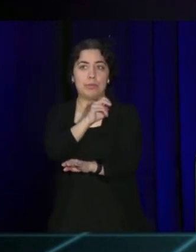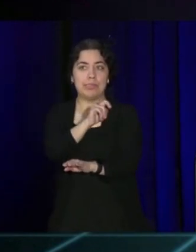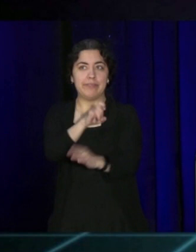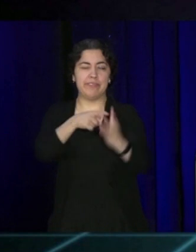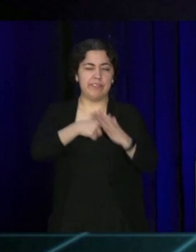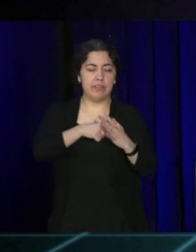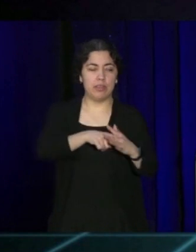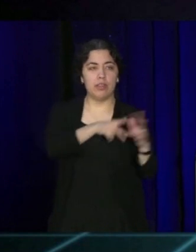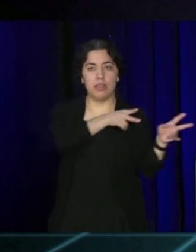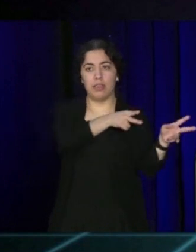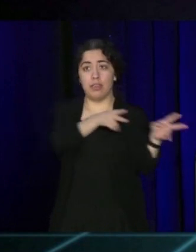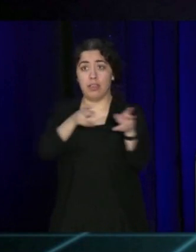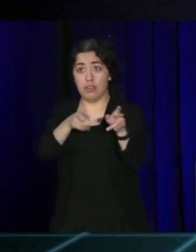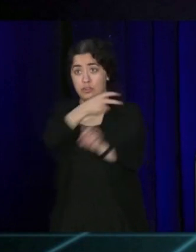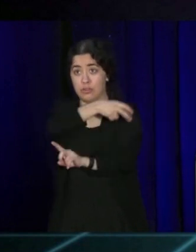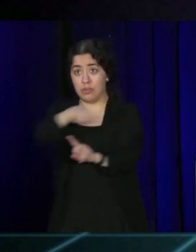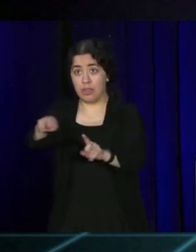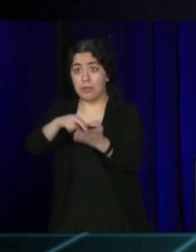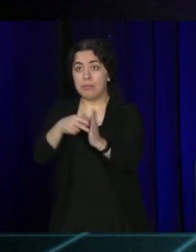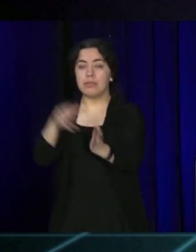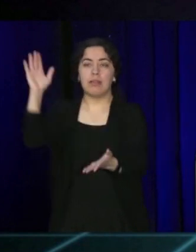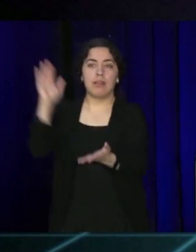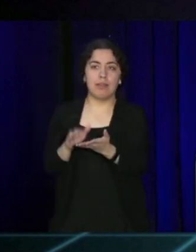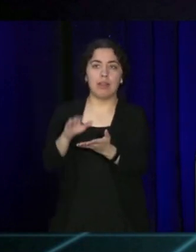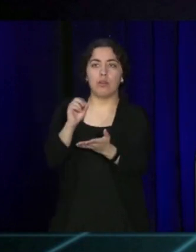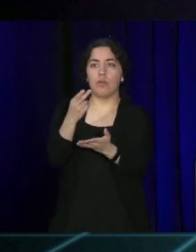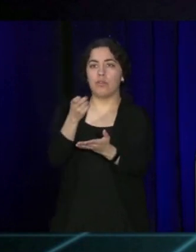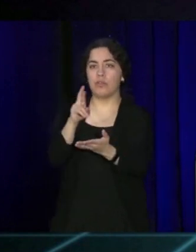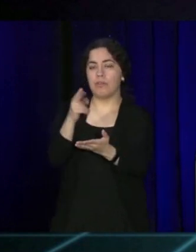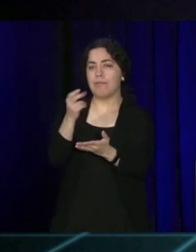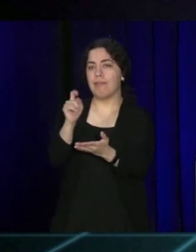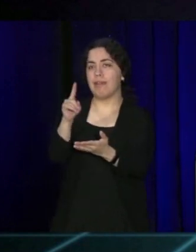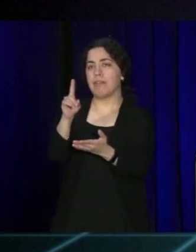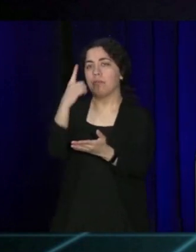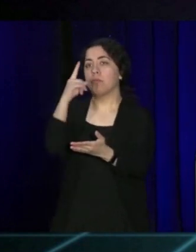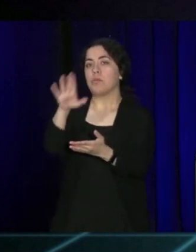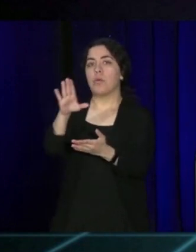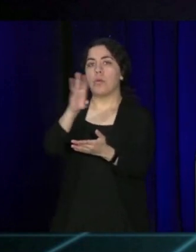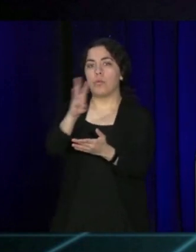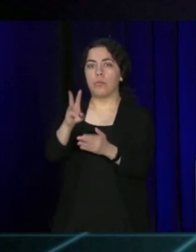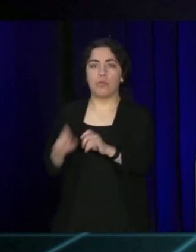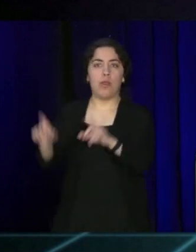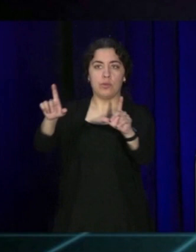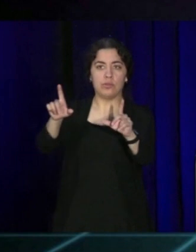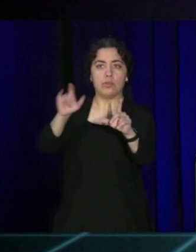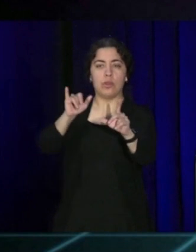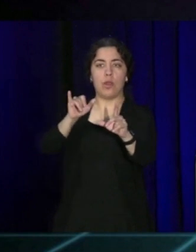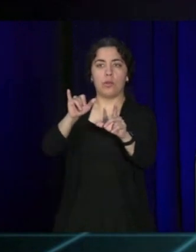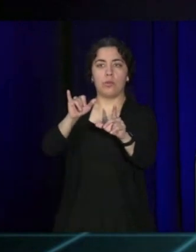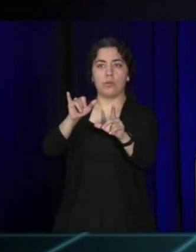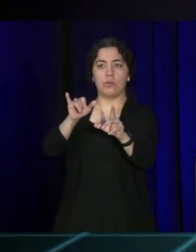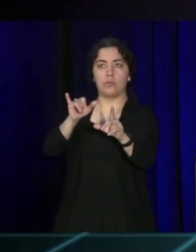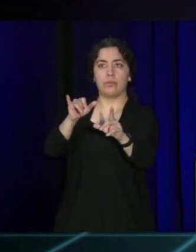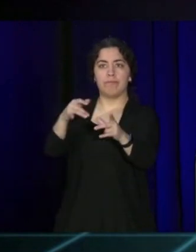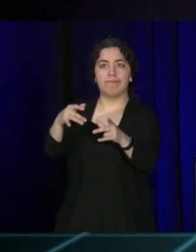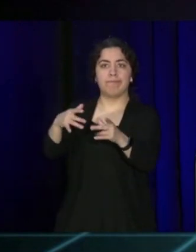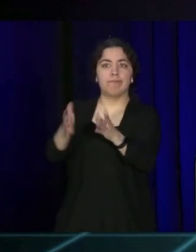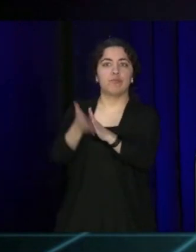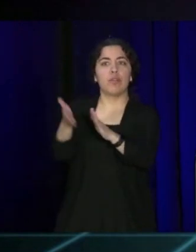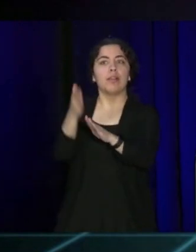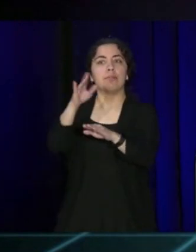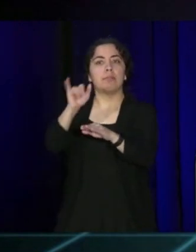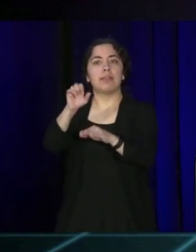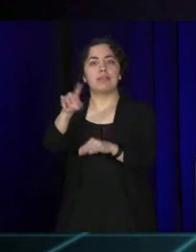have less overhead when running in the browsers. And also it's powered by StyleX, the new thing that was open sourced by